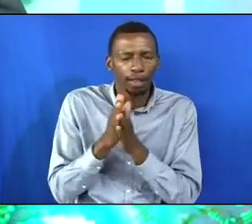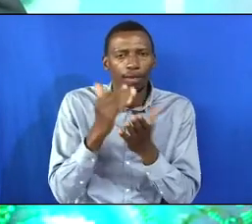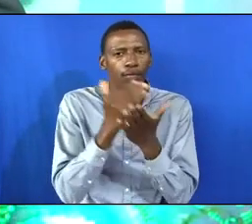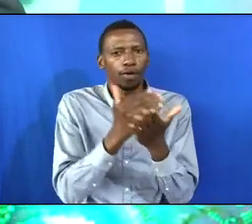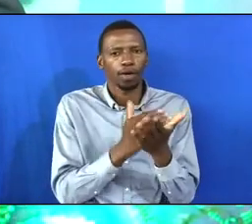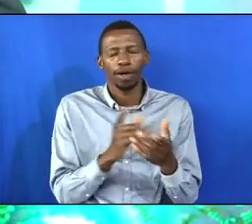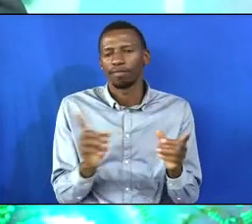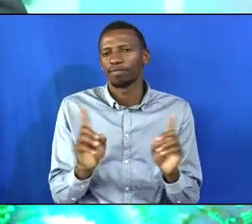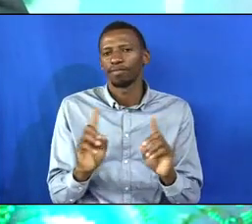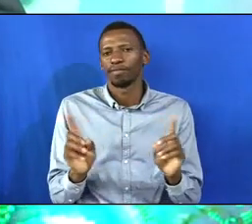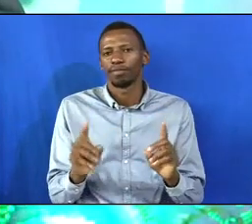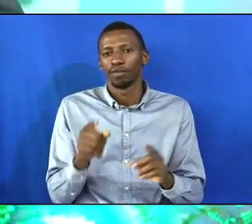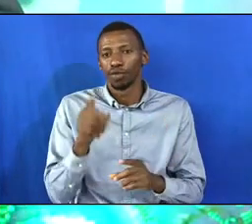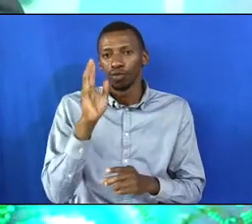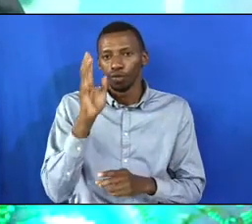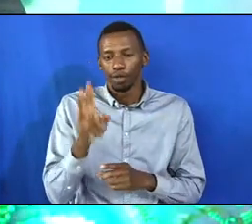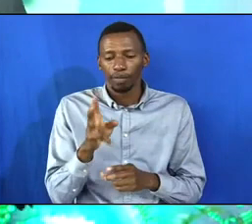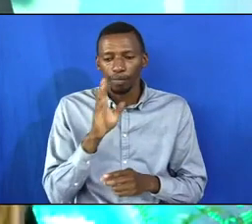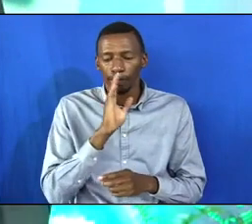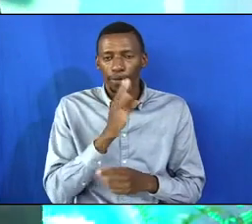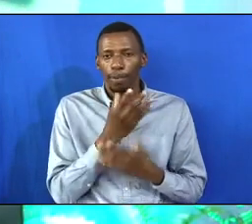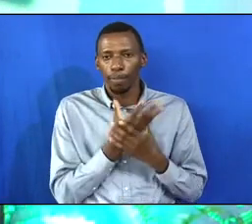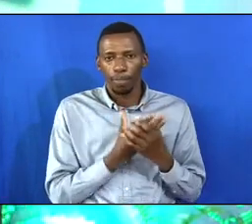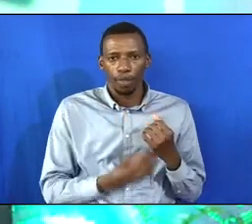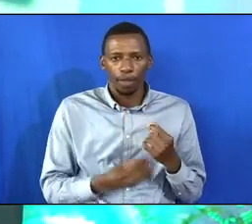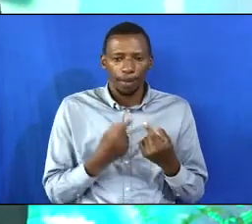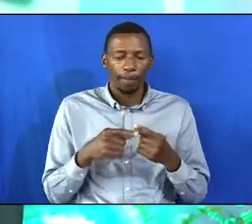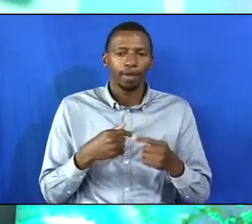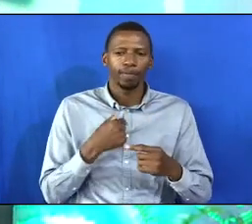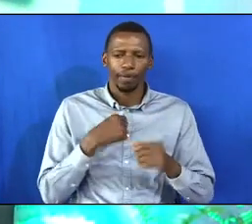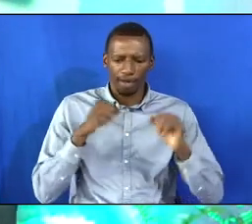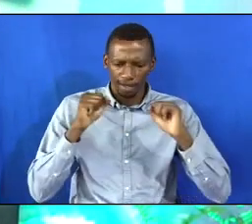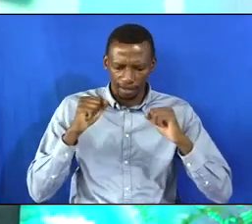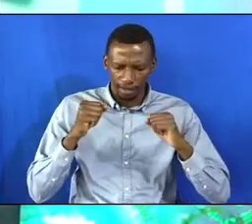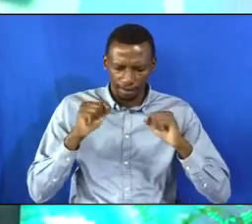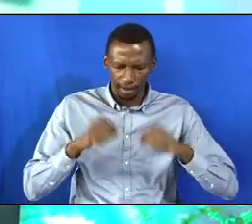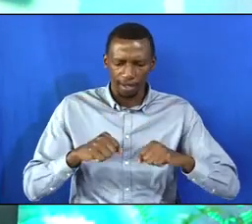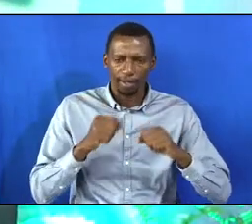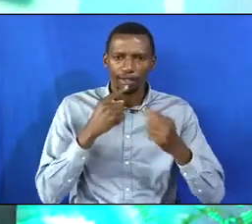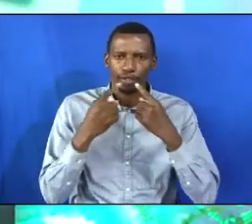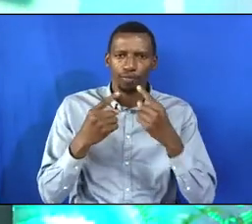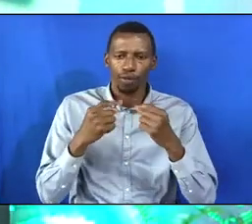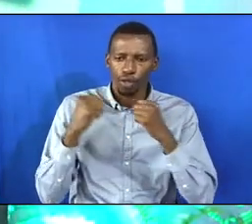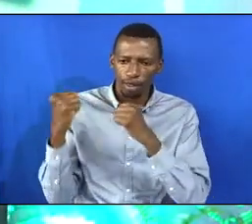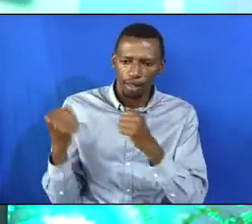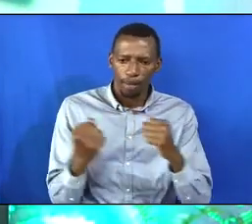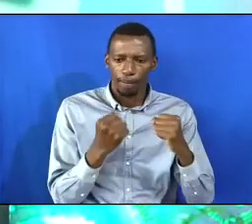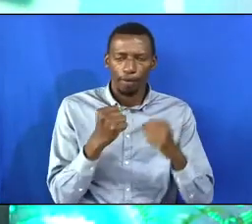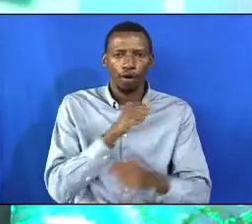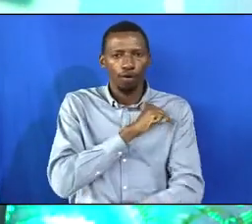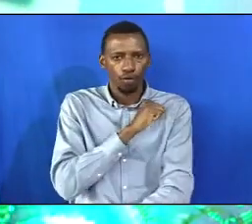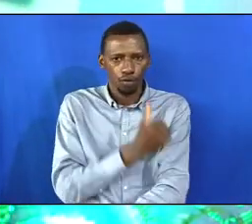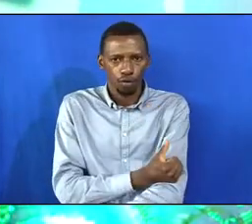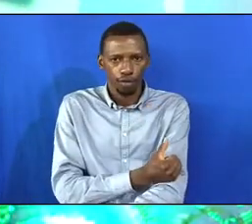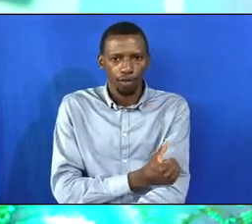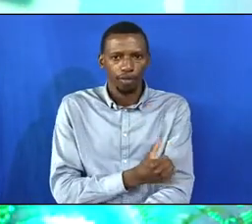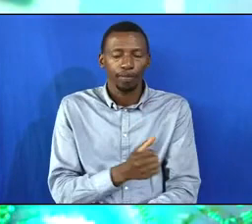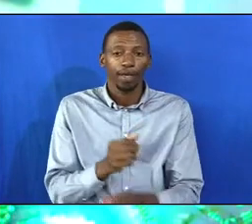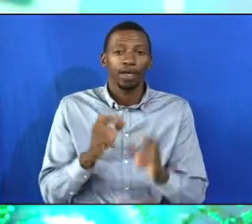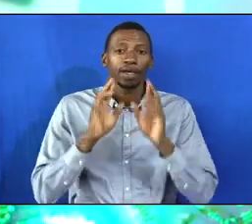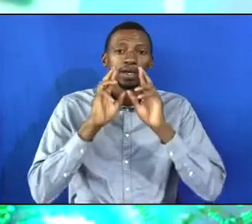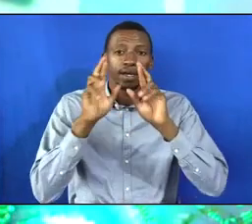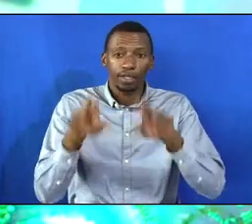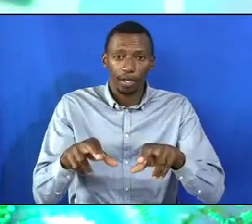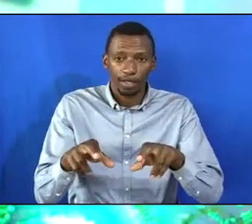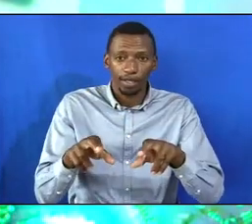No, you'll be disappointed. But I can speak with power and authority. The results are going to be exciting.